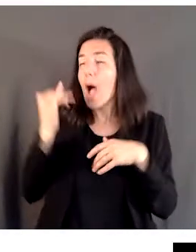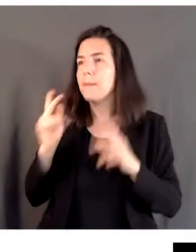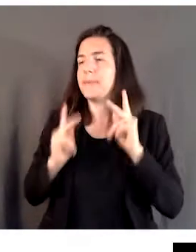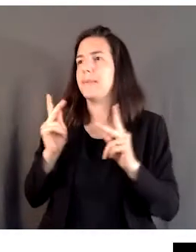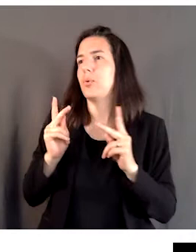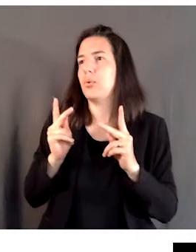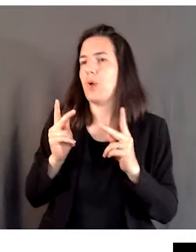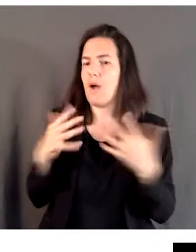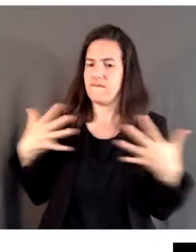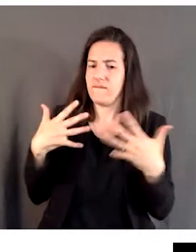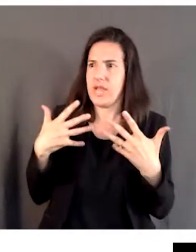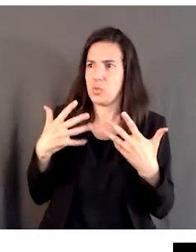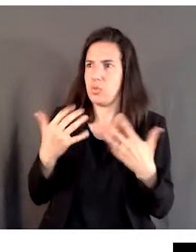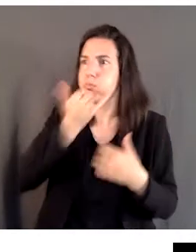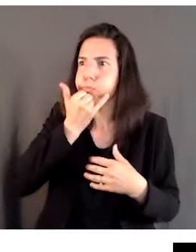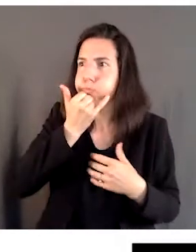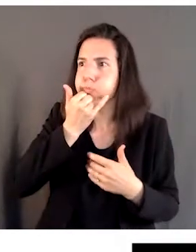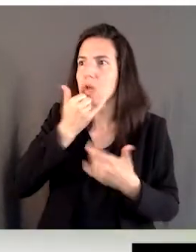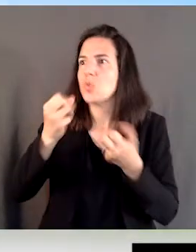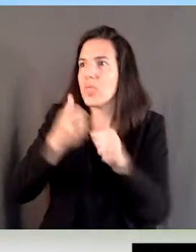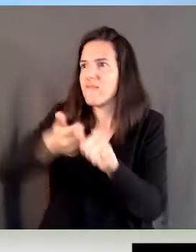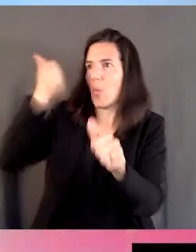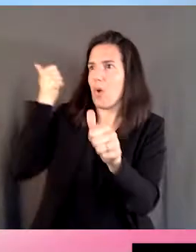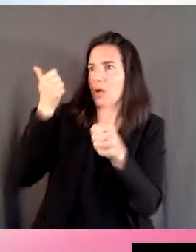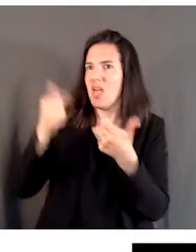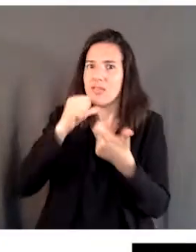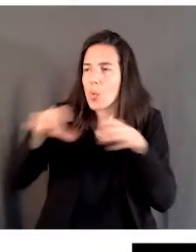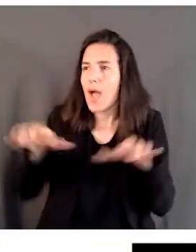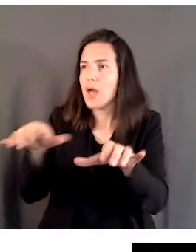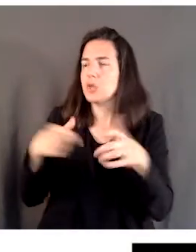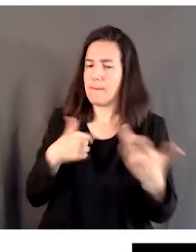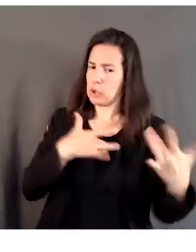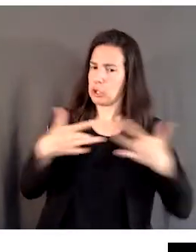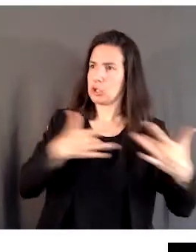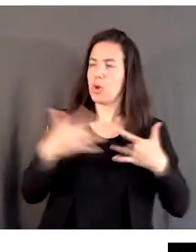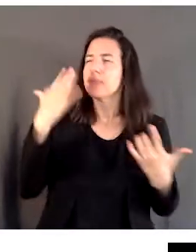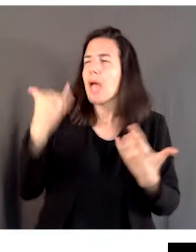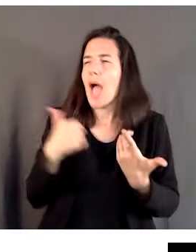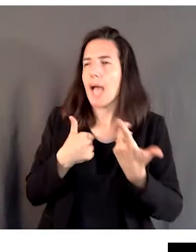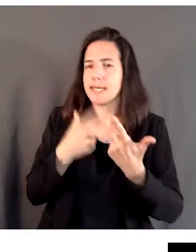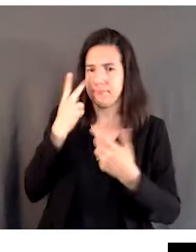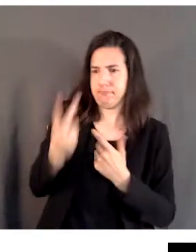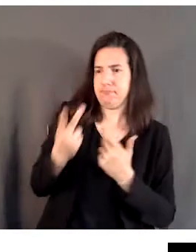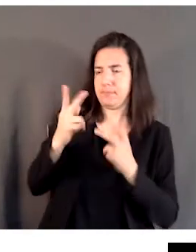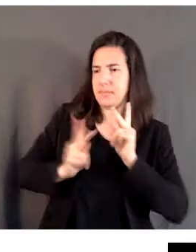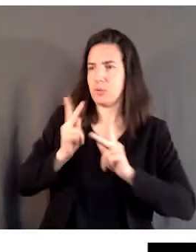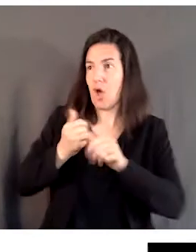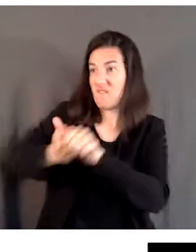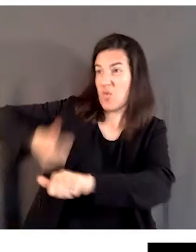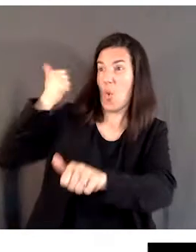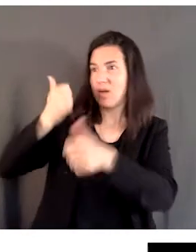they avoid. So I'm concerned, because I'm seeing people avoiding asking difficult questions and being a